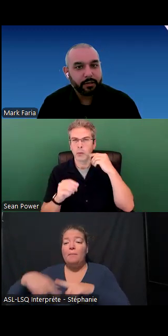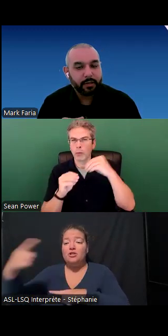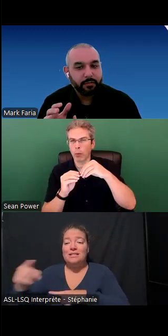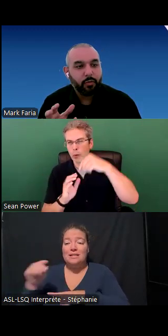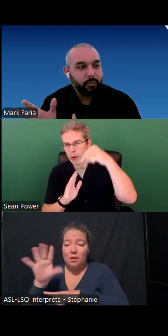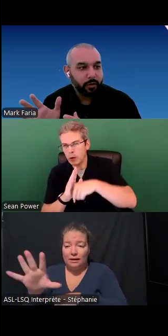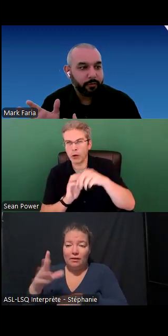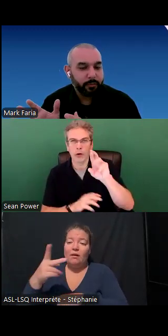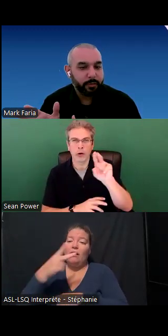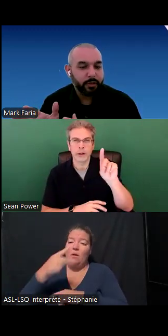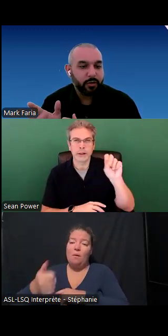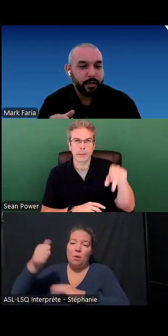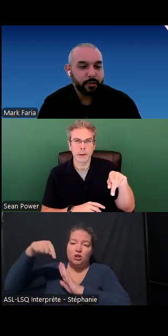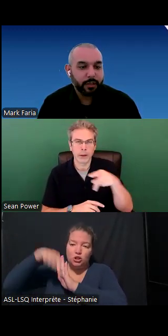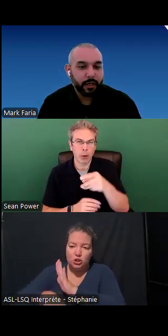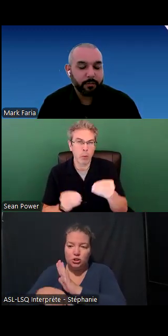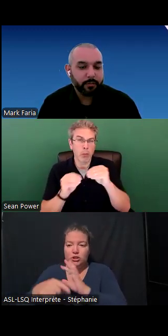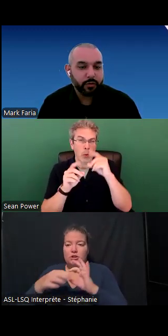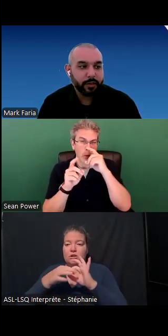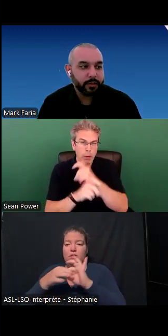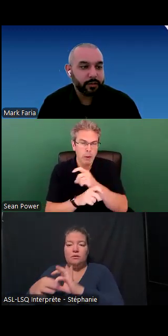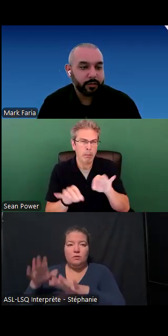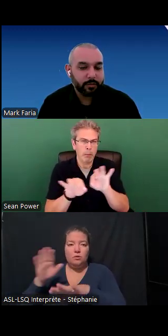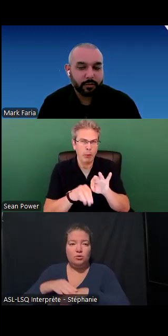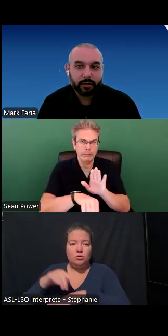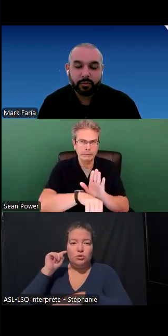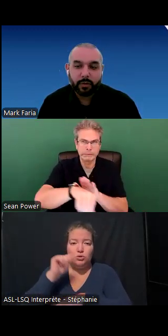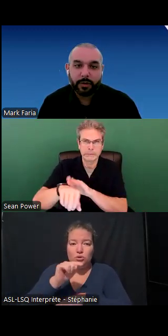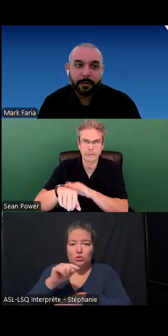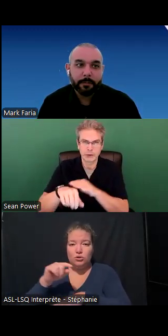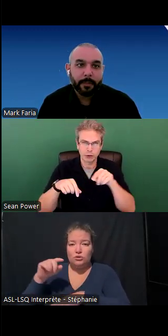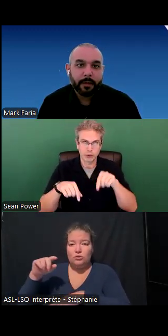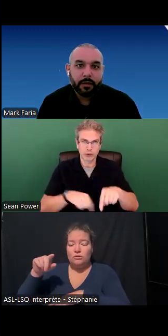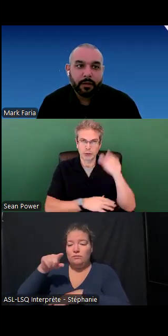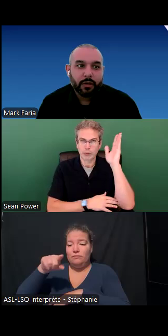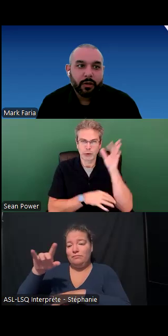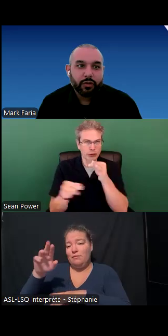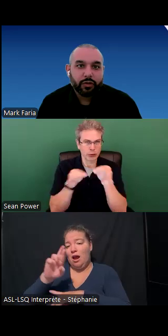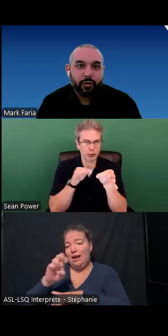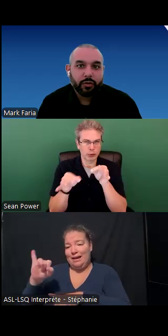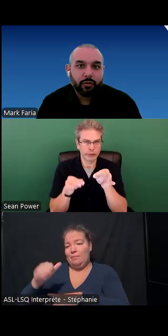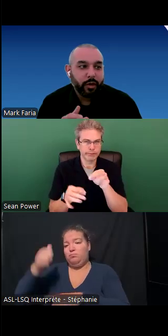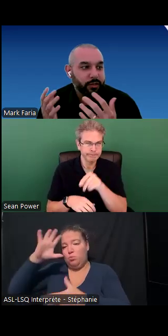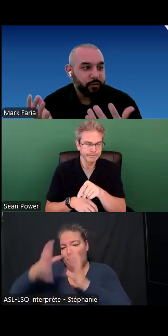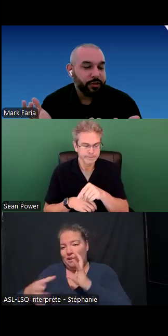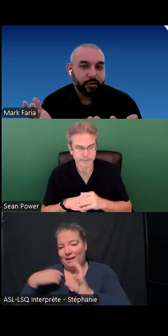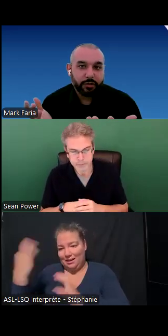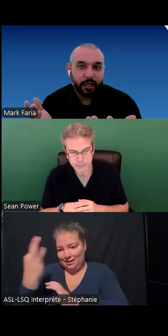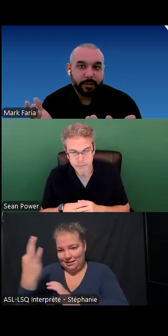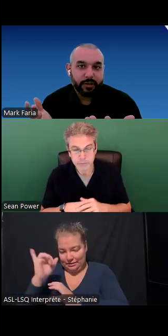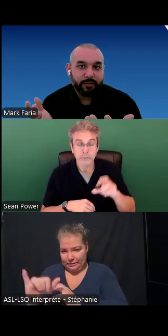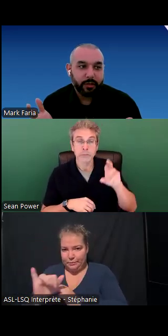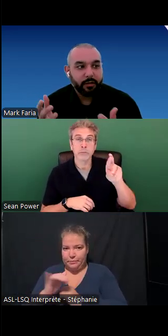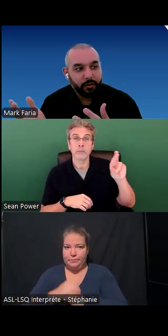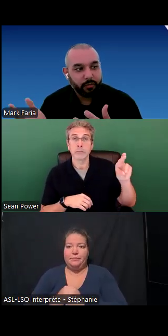I think is more important for people to know about during this webinar. So, what is a registered